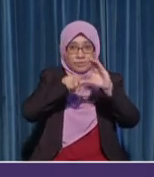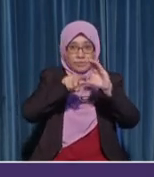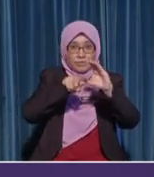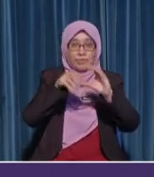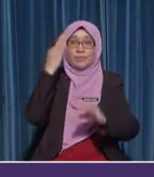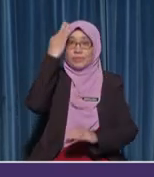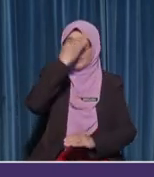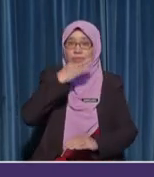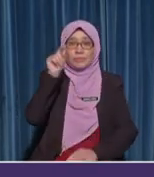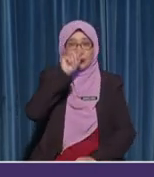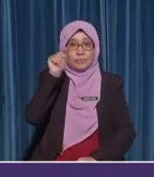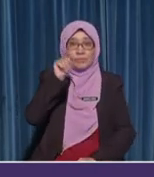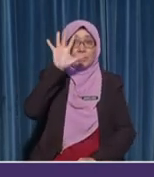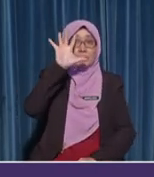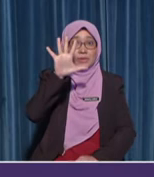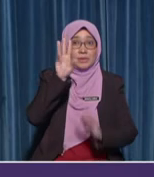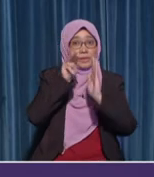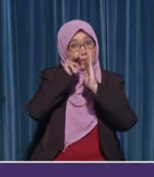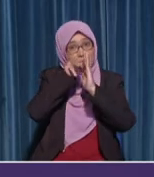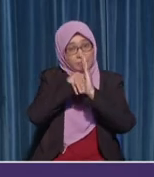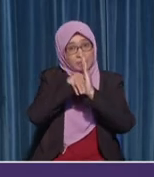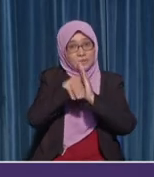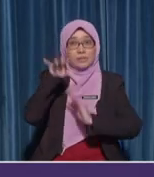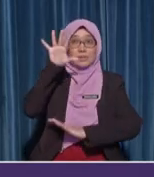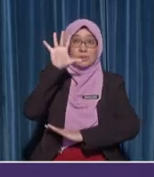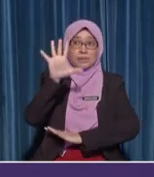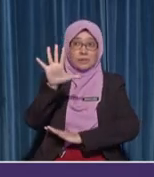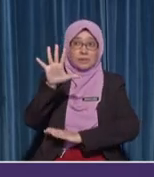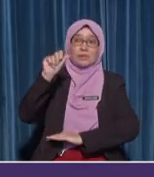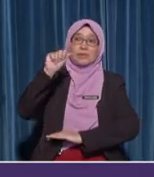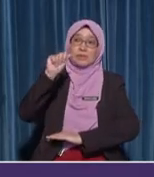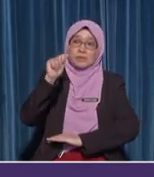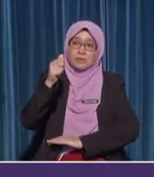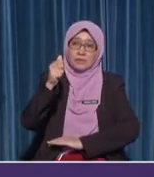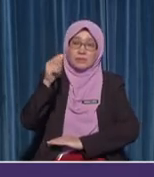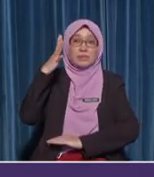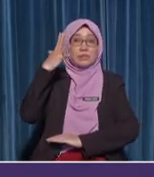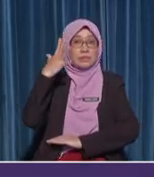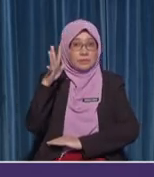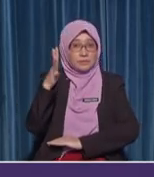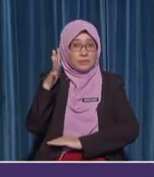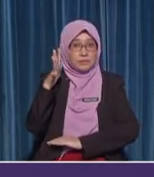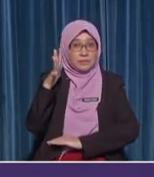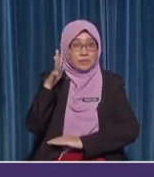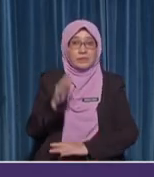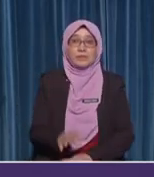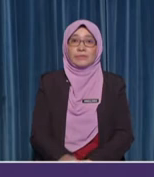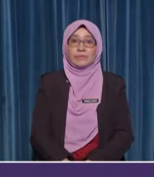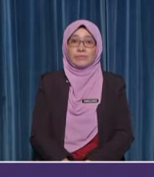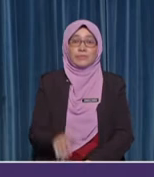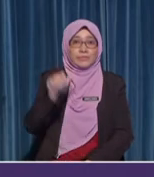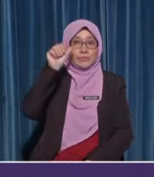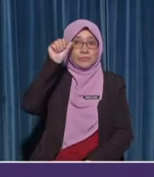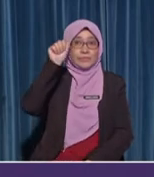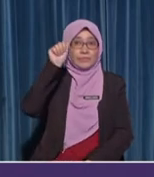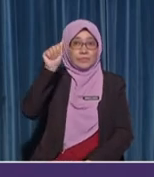5 minutes. 5, 10, 15. A quarter of an